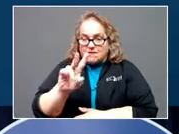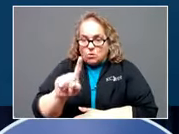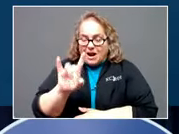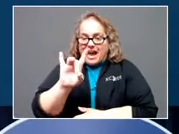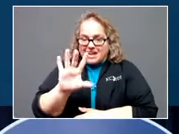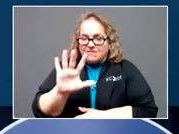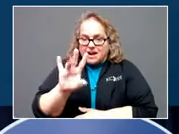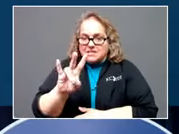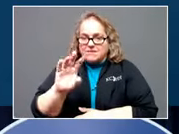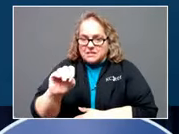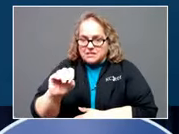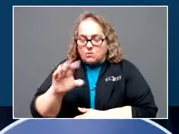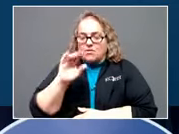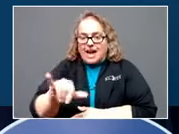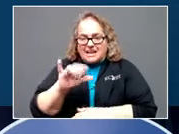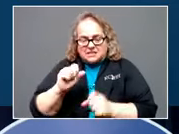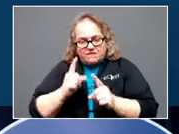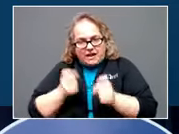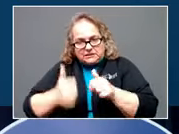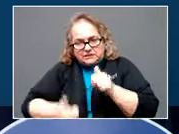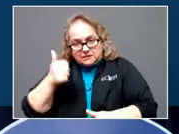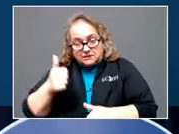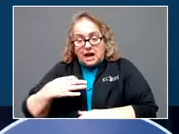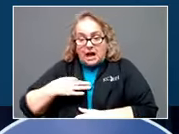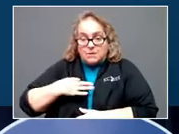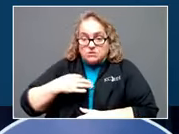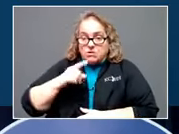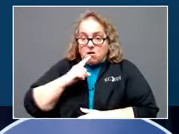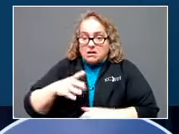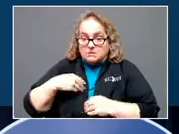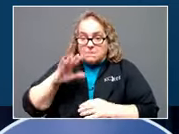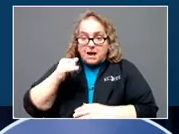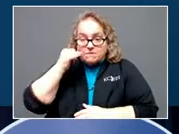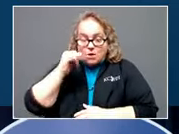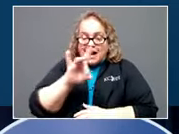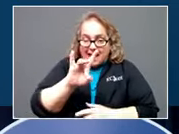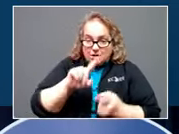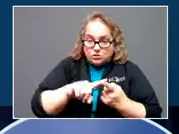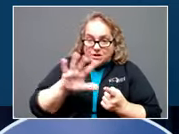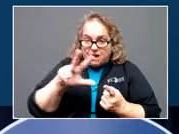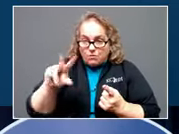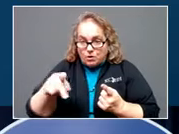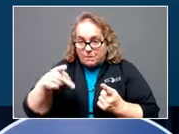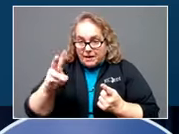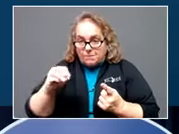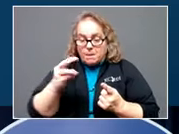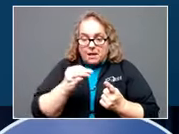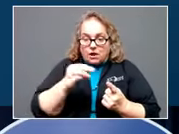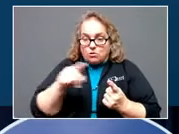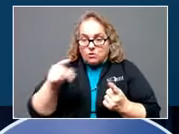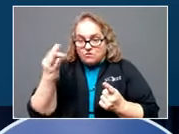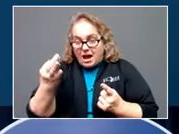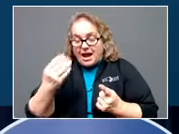1-833-371-8570. That is the fastest. Applications are taken by phone 8 a.m. to 5:30 p.m., Monday through Friday, and on Saturday,